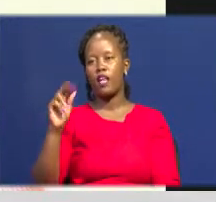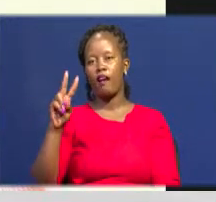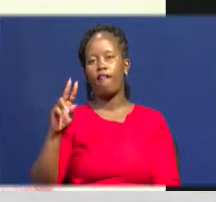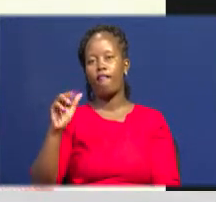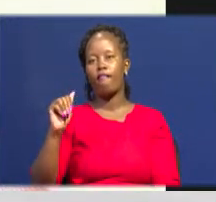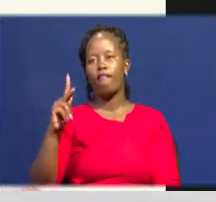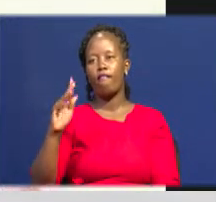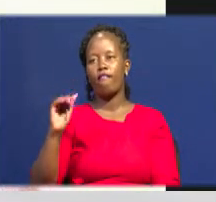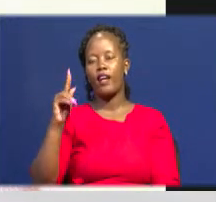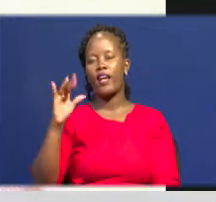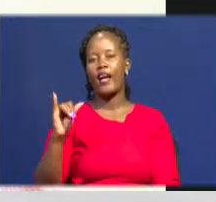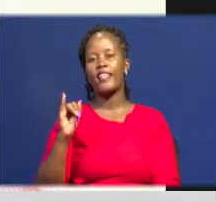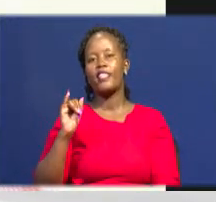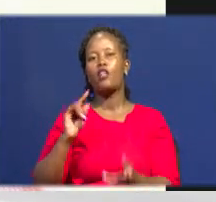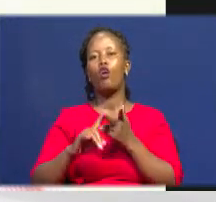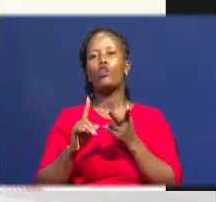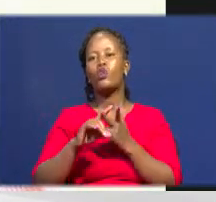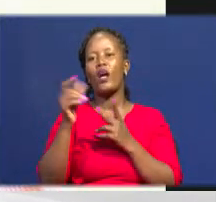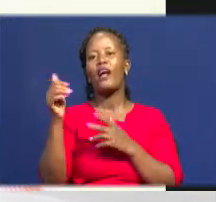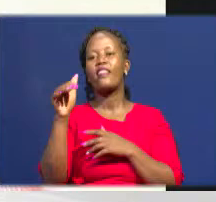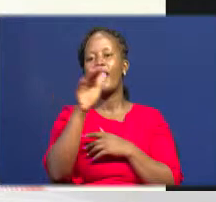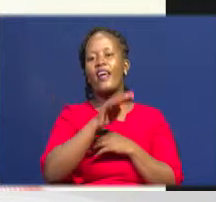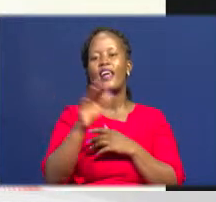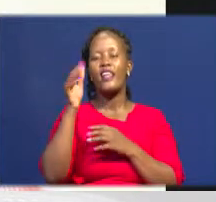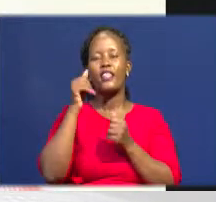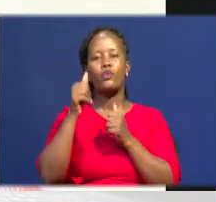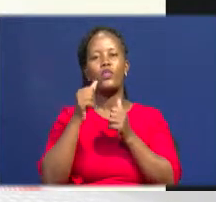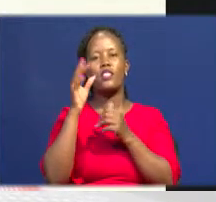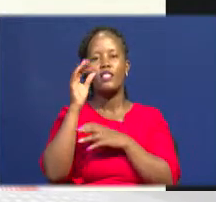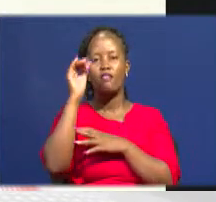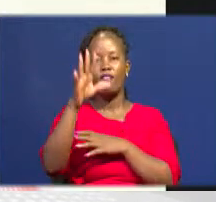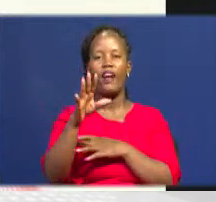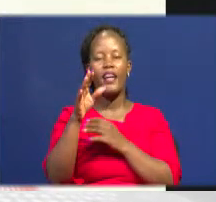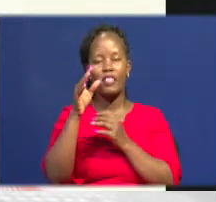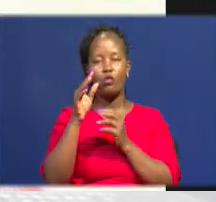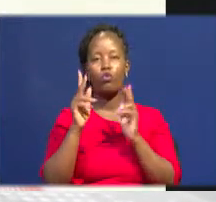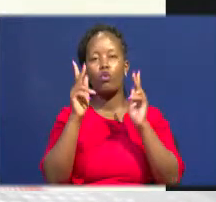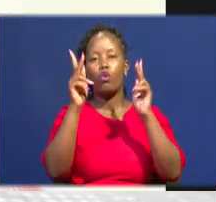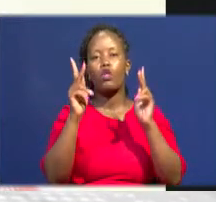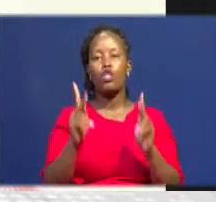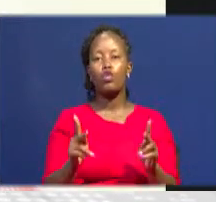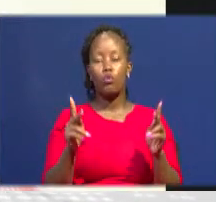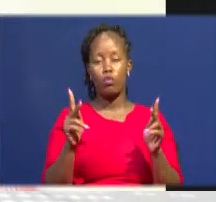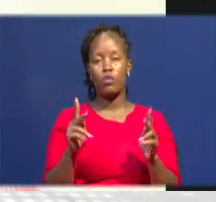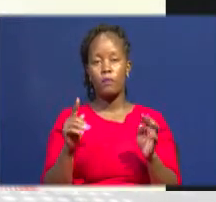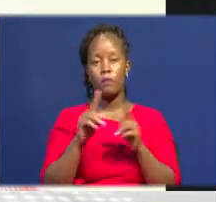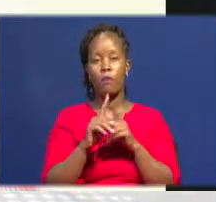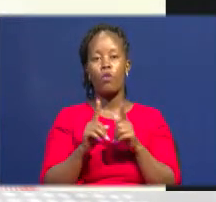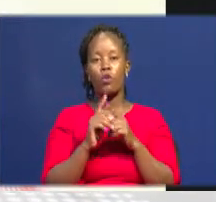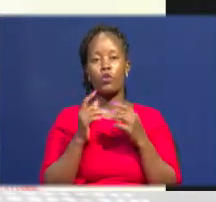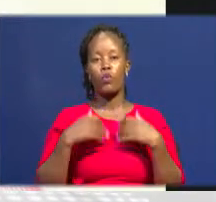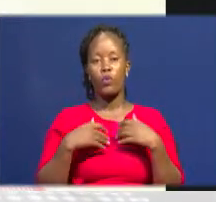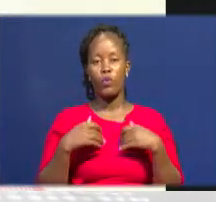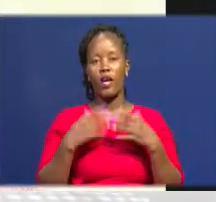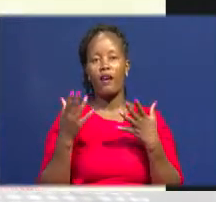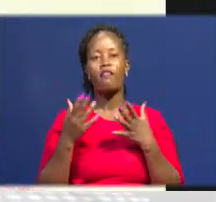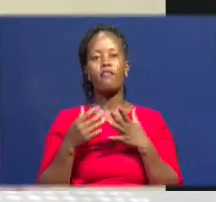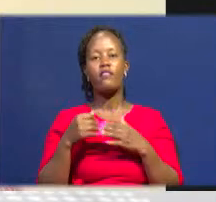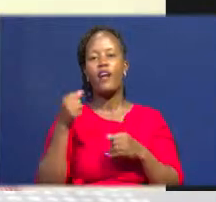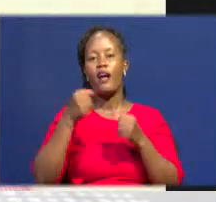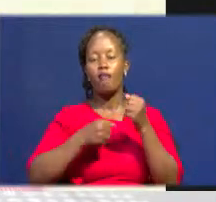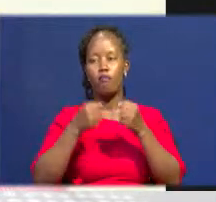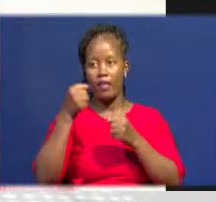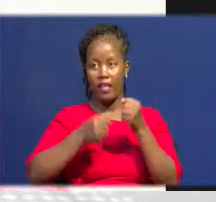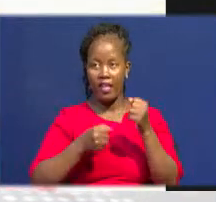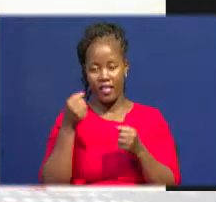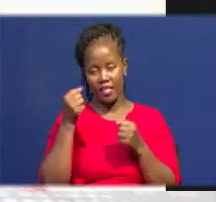to Tigoi, which is the far end towards Kisumu and Nyamori, where we shall have athletics, and in between here we